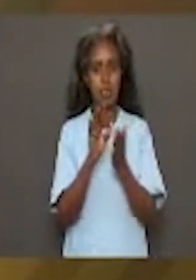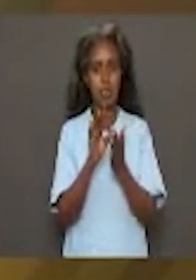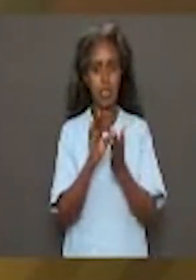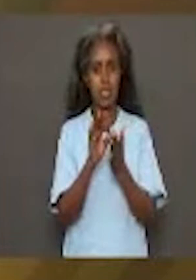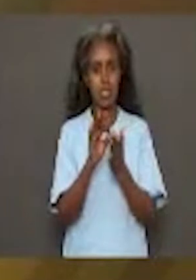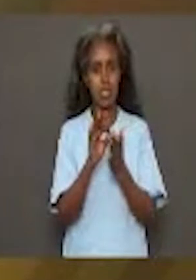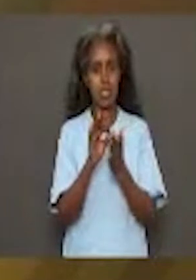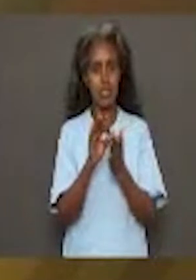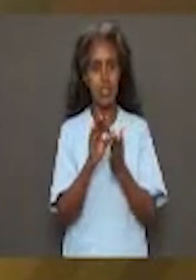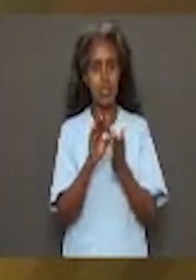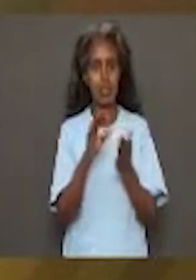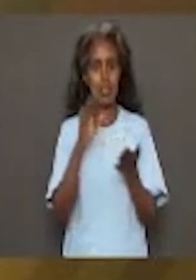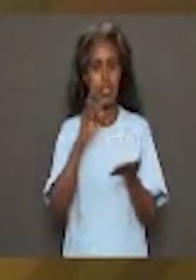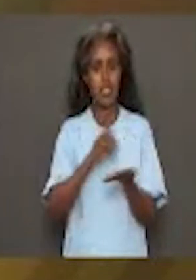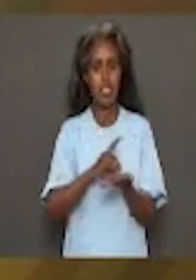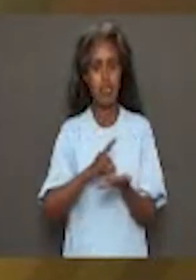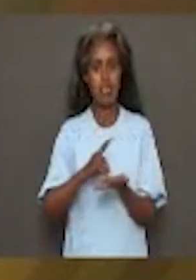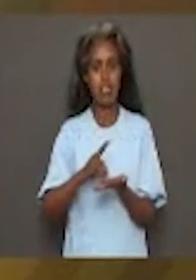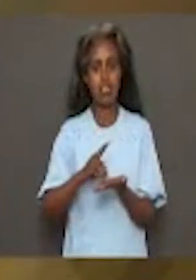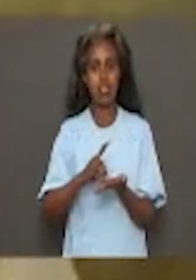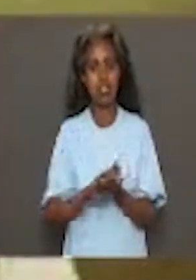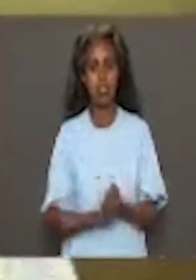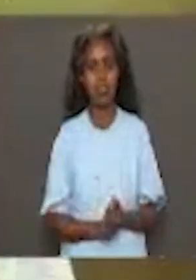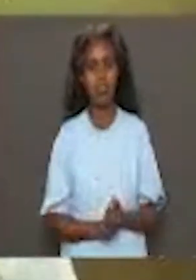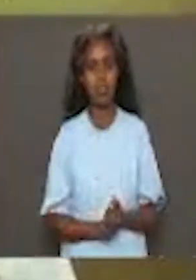numbers by decimals.